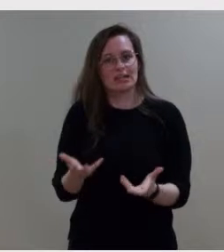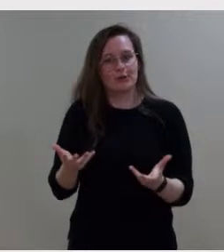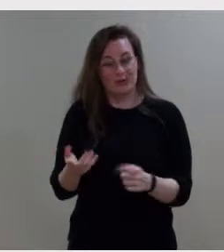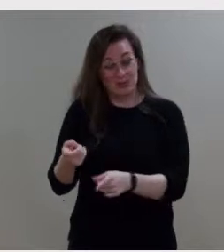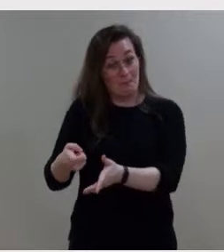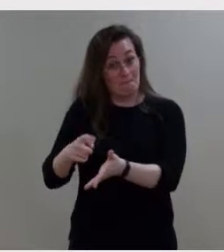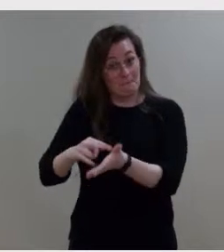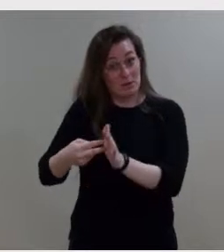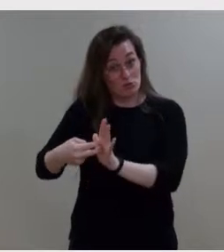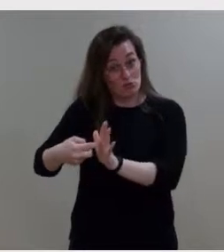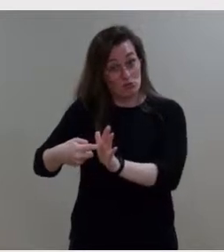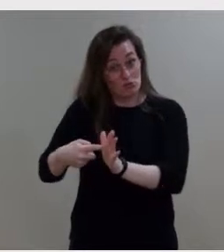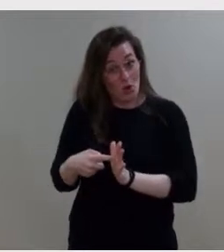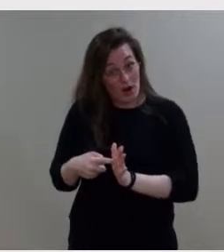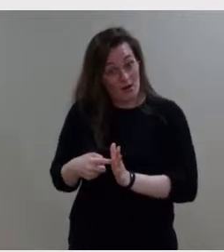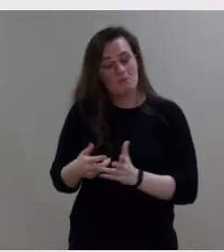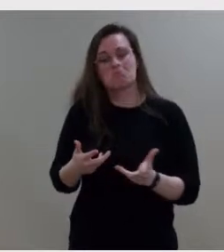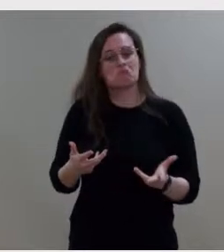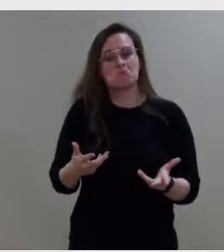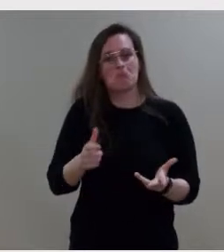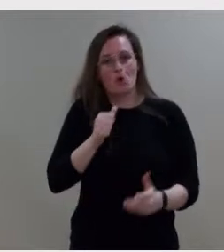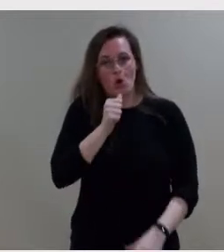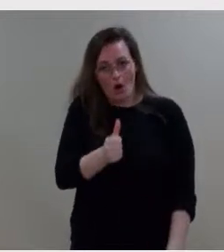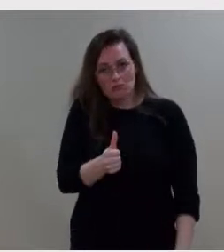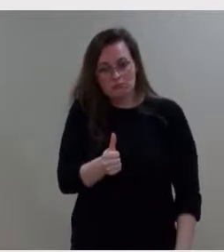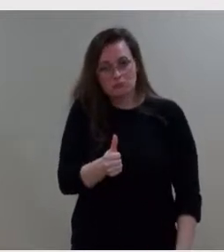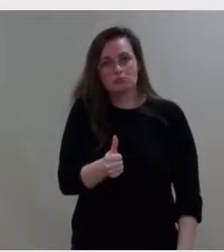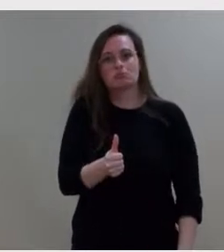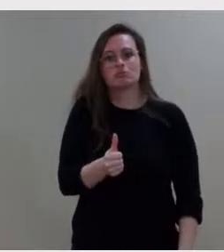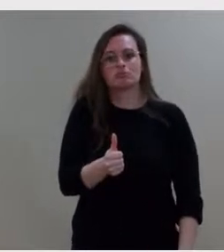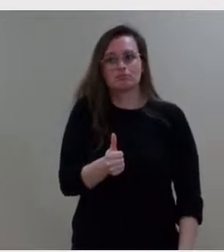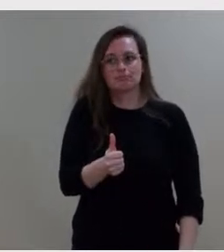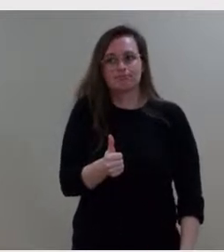seen, there's going to be substantial